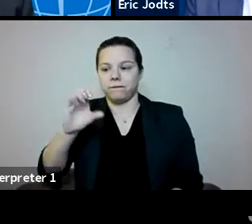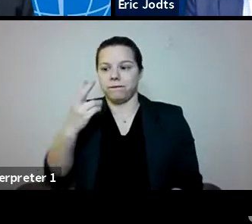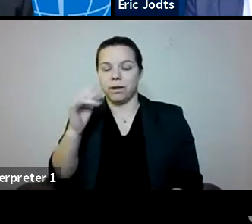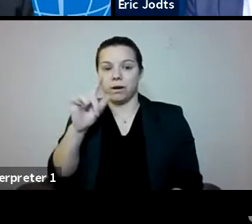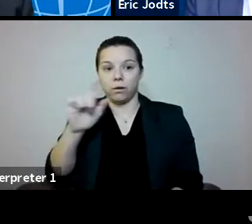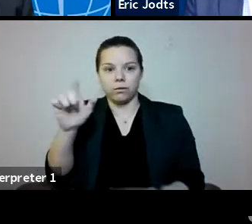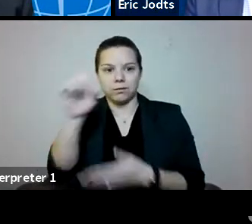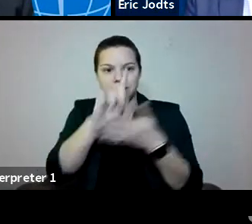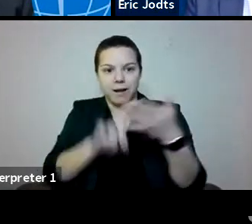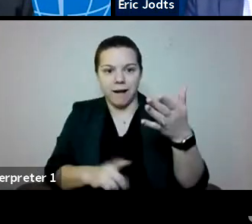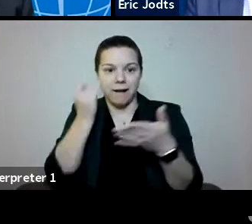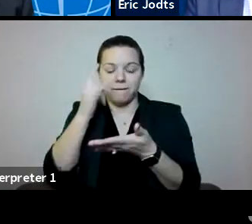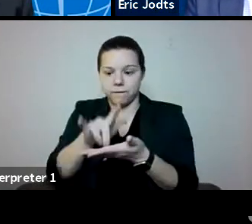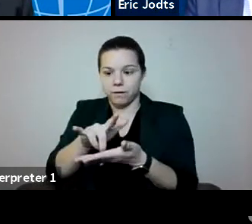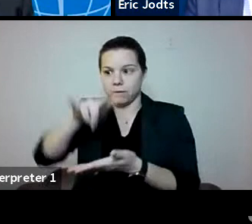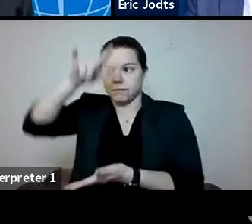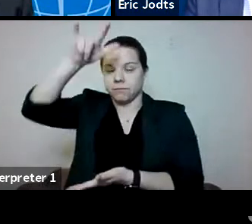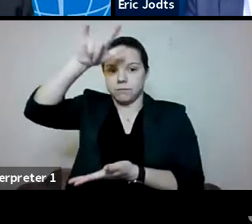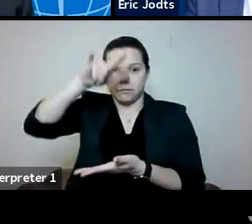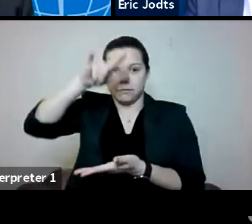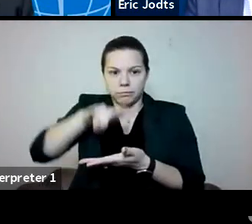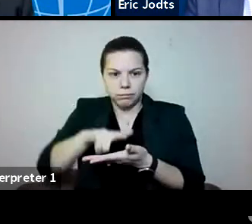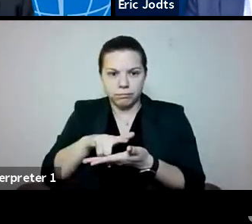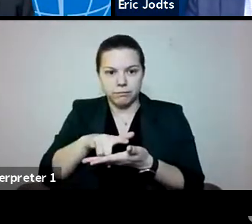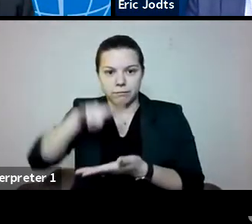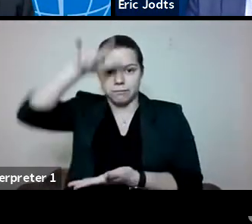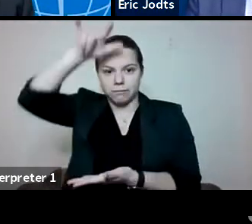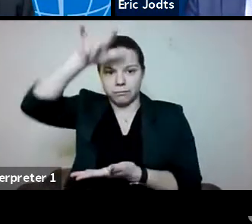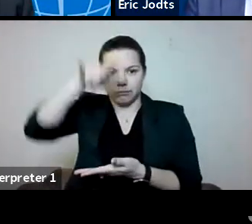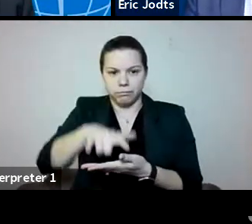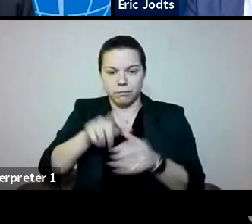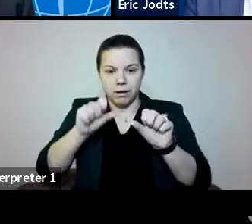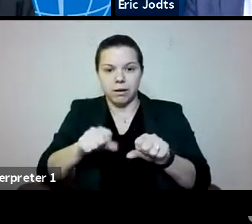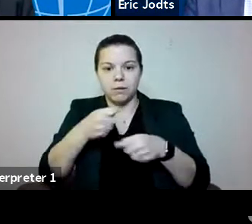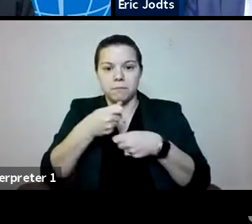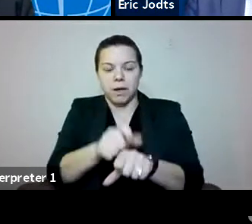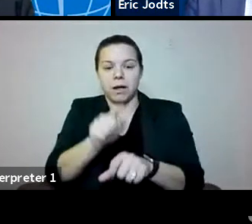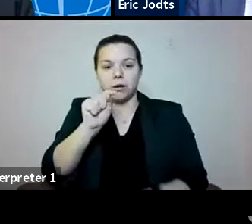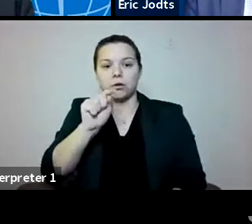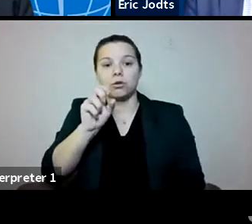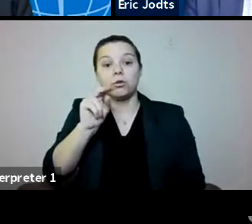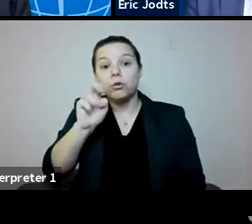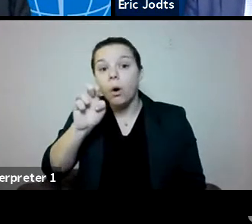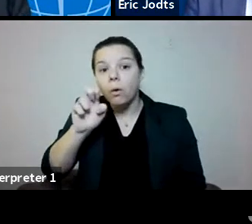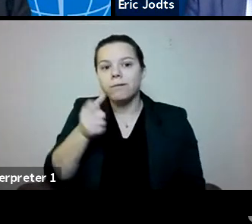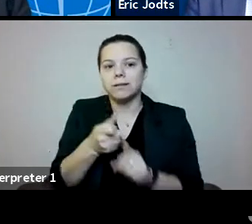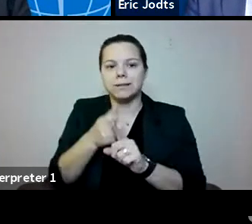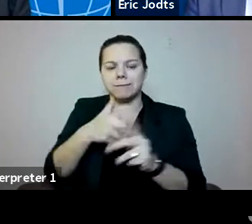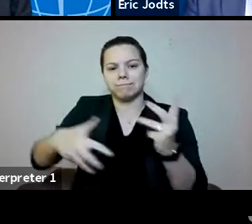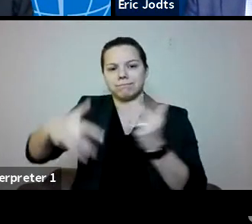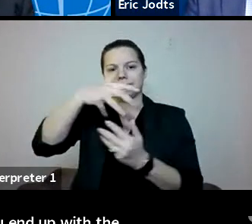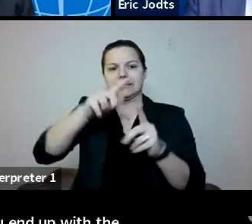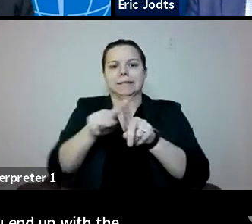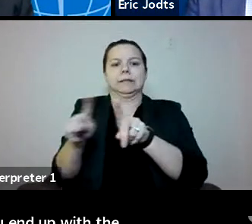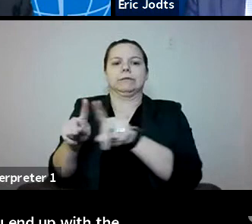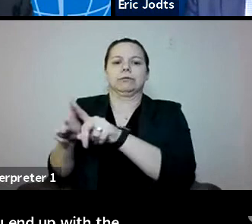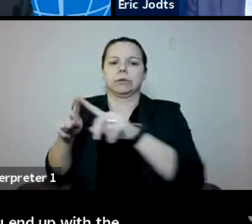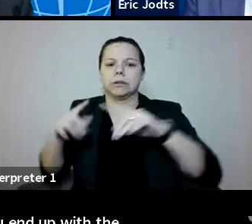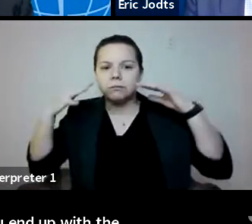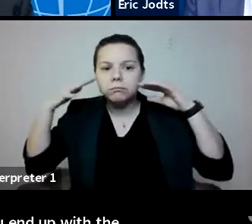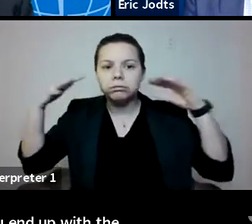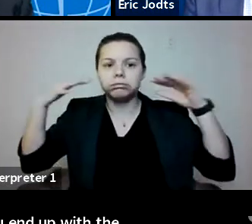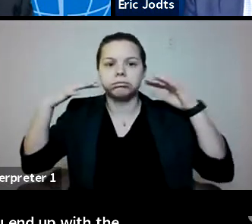capabilities, you could end up with the fans creating tones that interact in different ways.